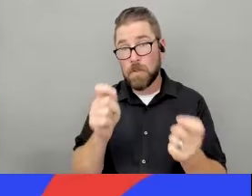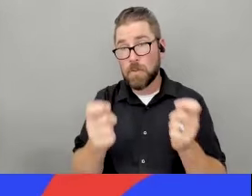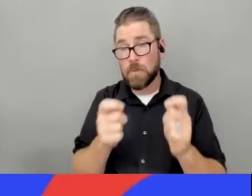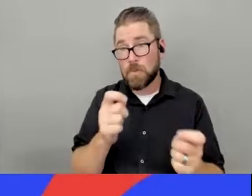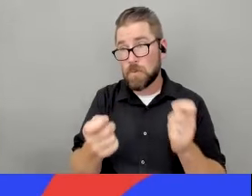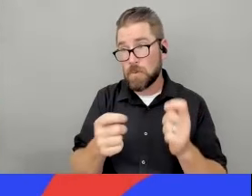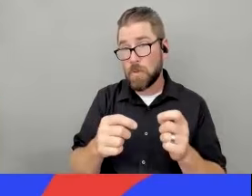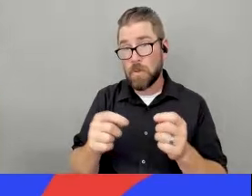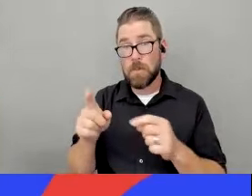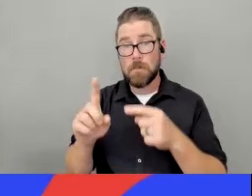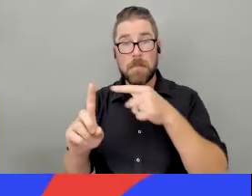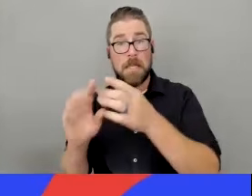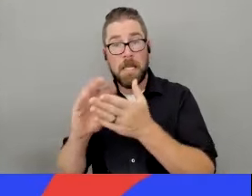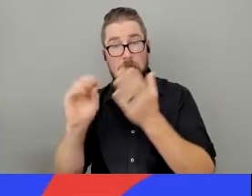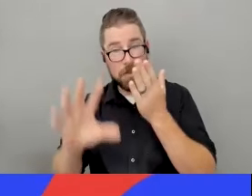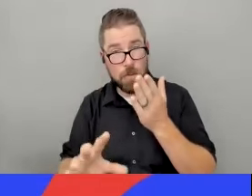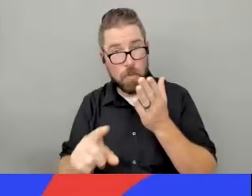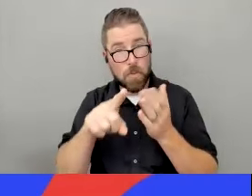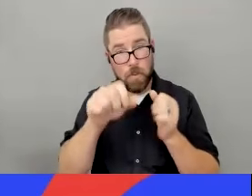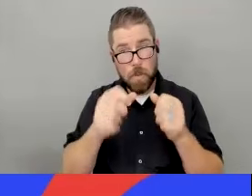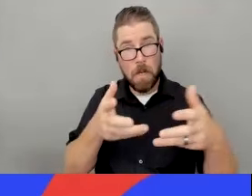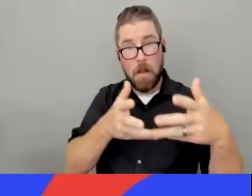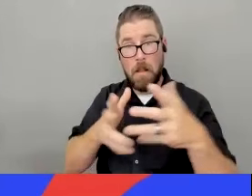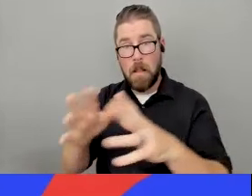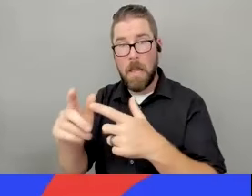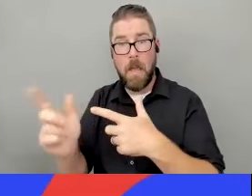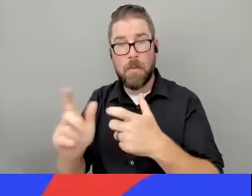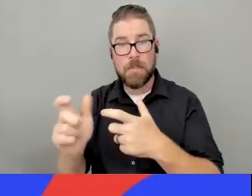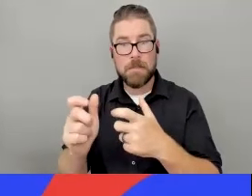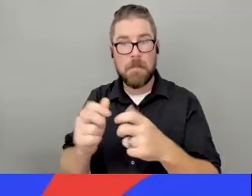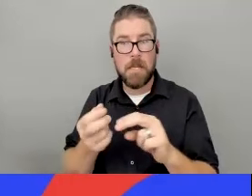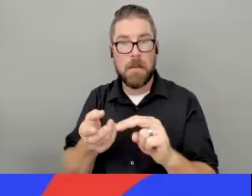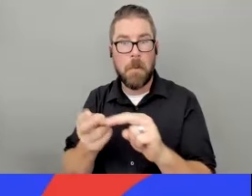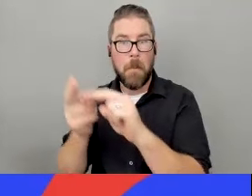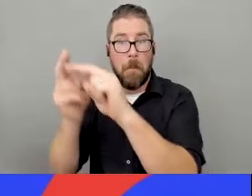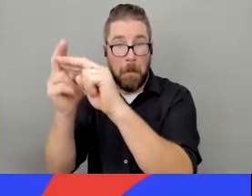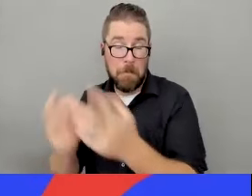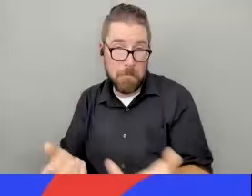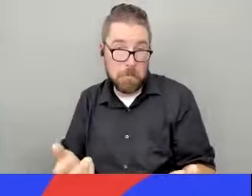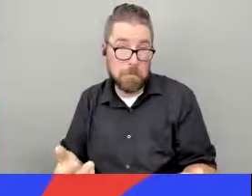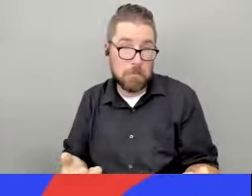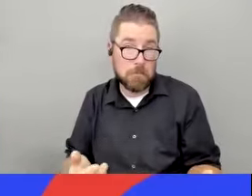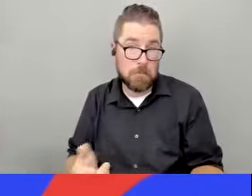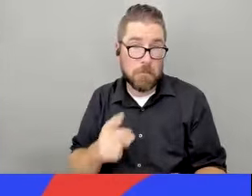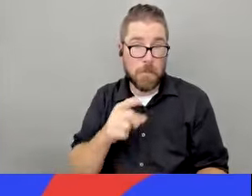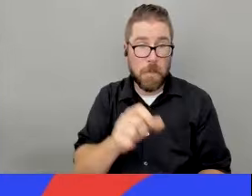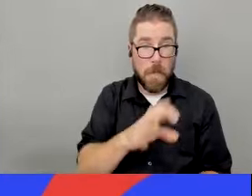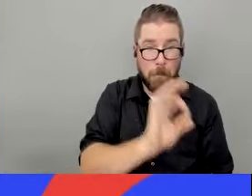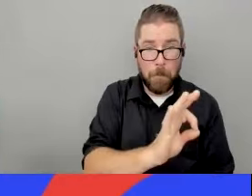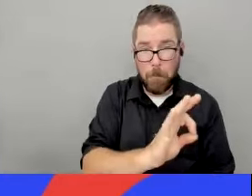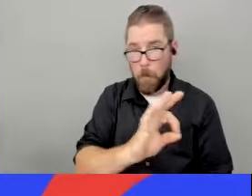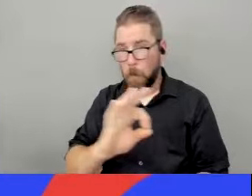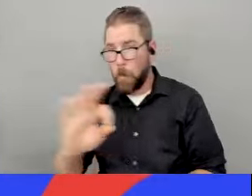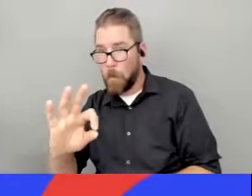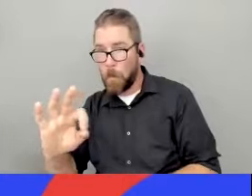the speed. So you could speed it up, right? They could drag along the bottom. I'm using mine in a face-to-face